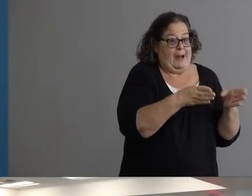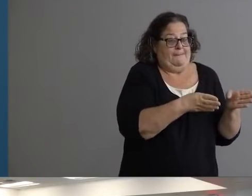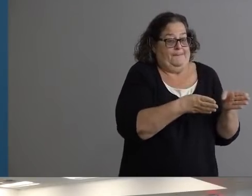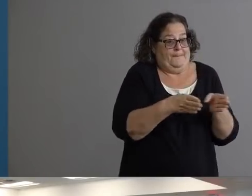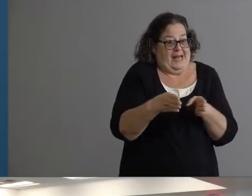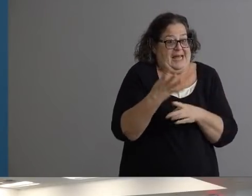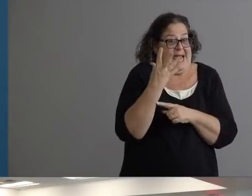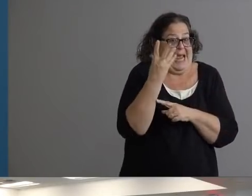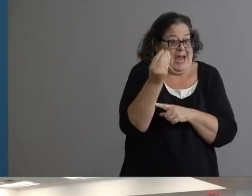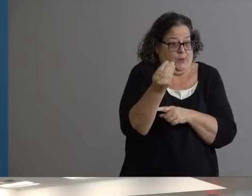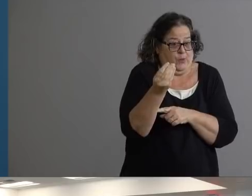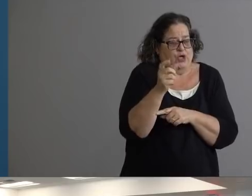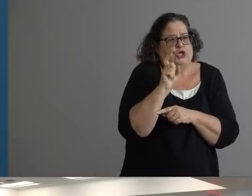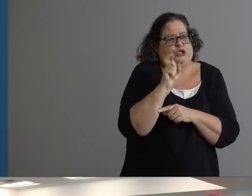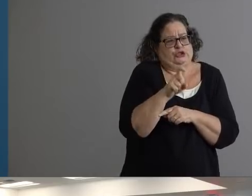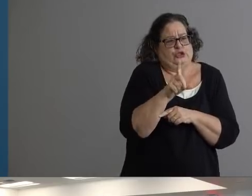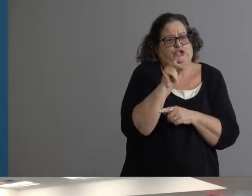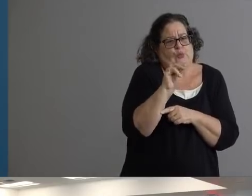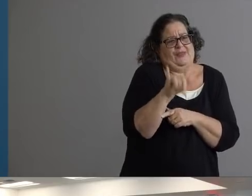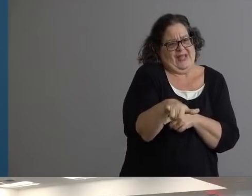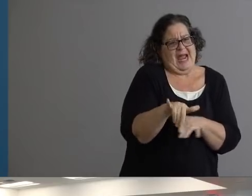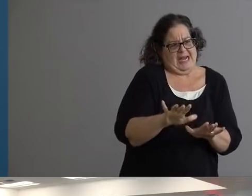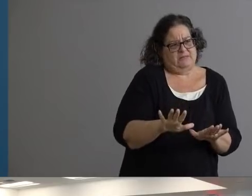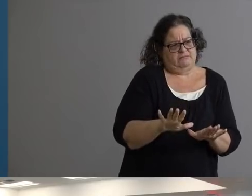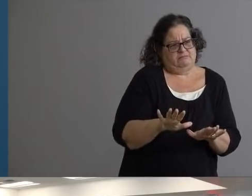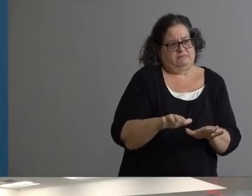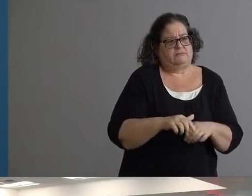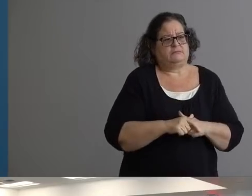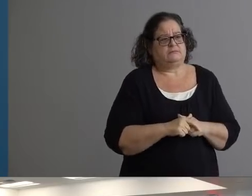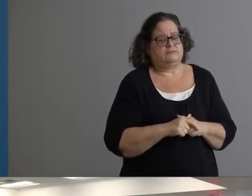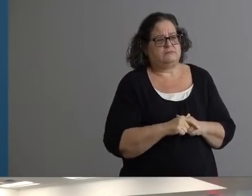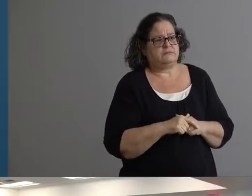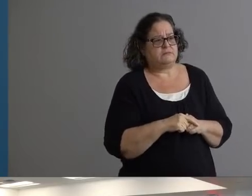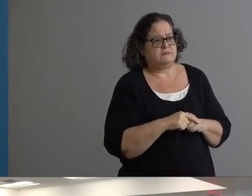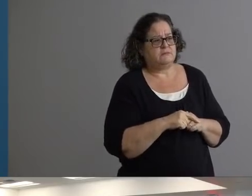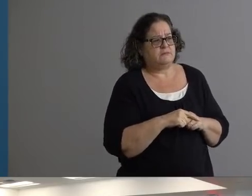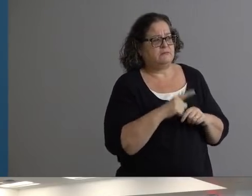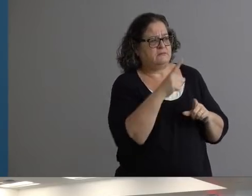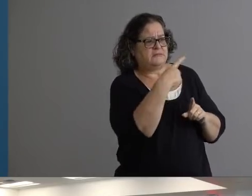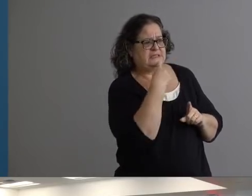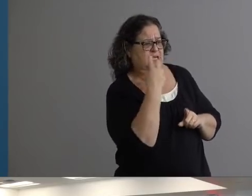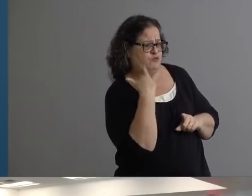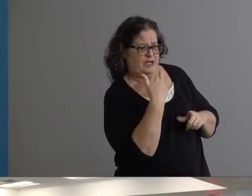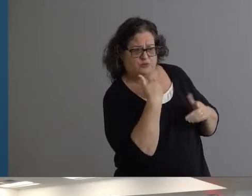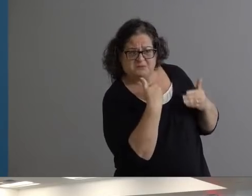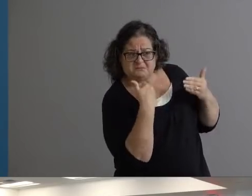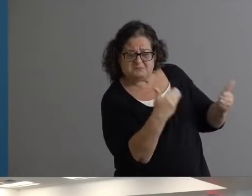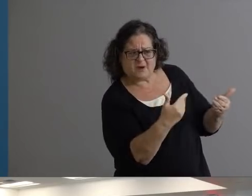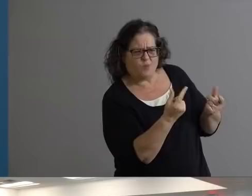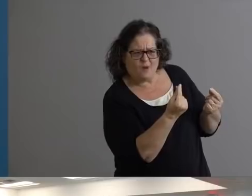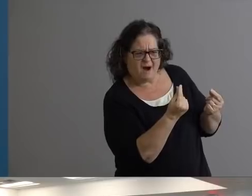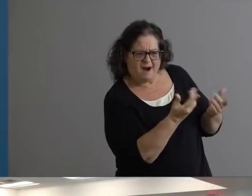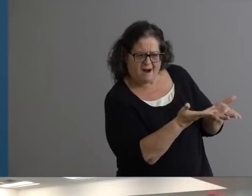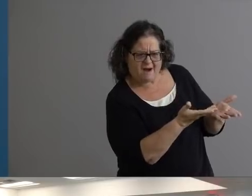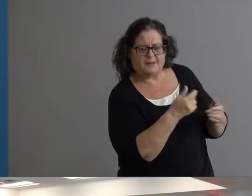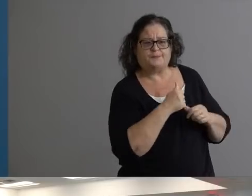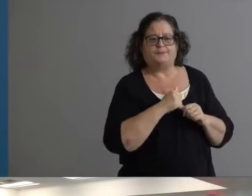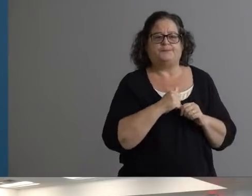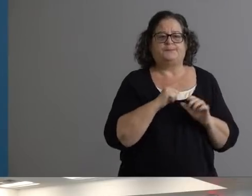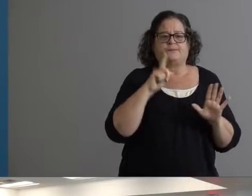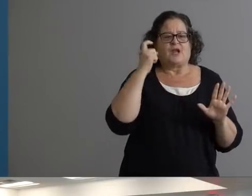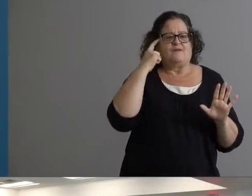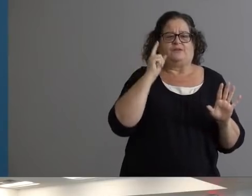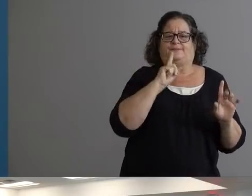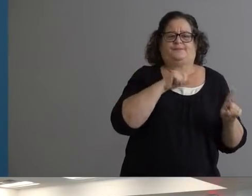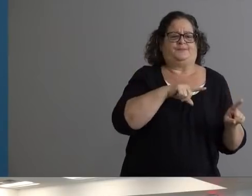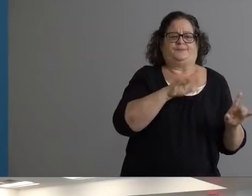I prioritized that you are safer at home. If you're not home, you're safer outside. If you're not outside, you're